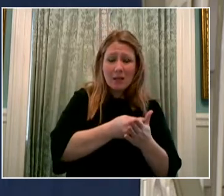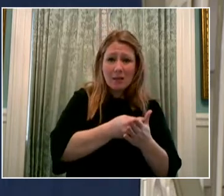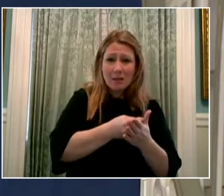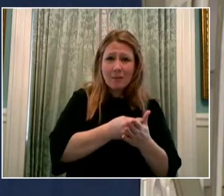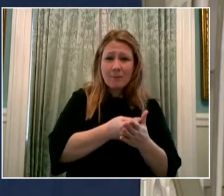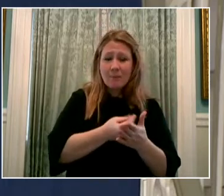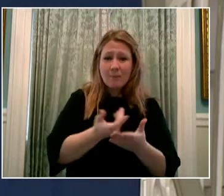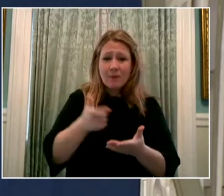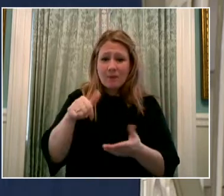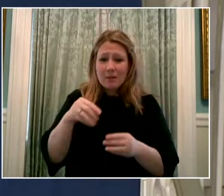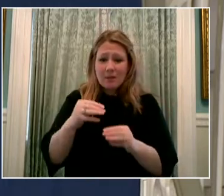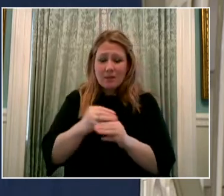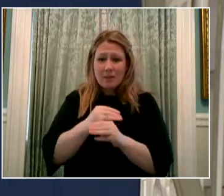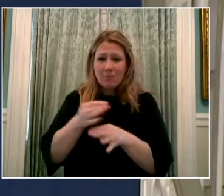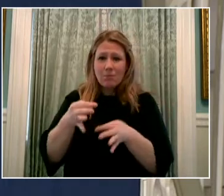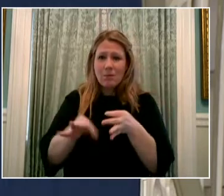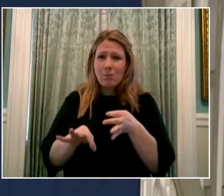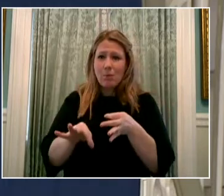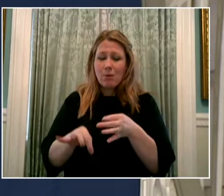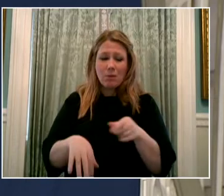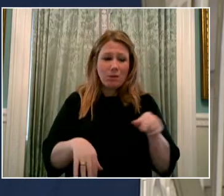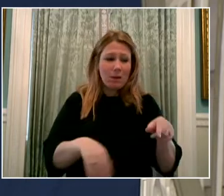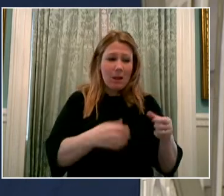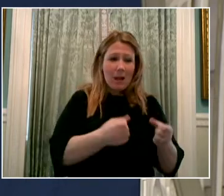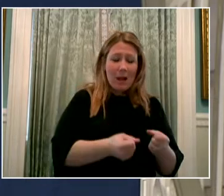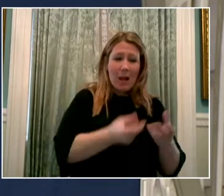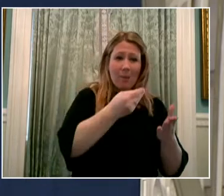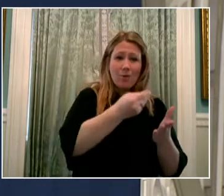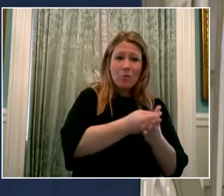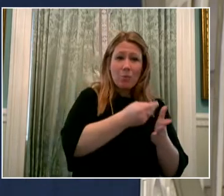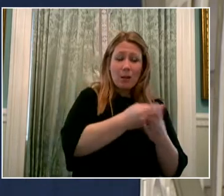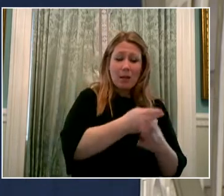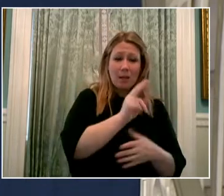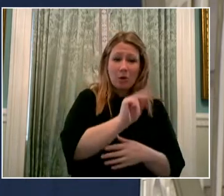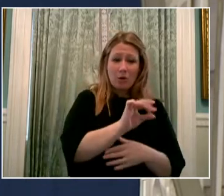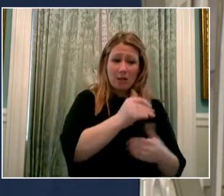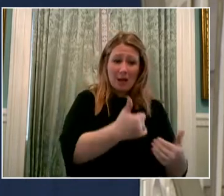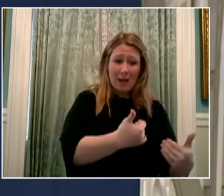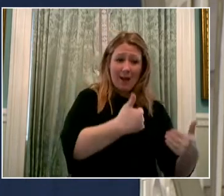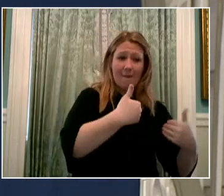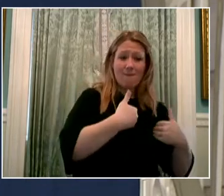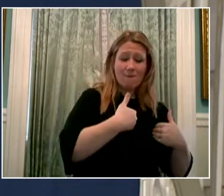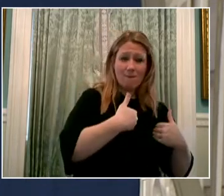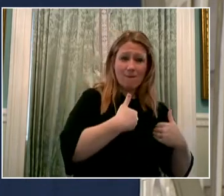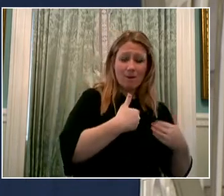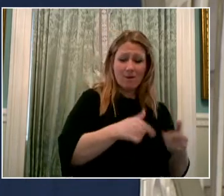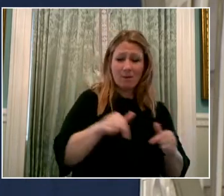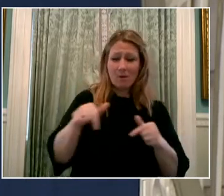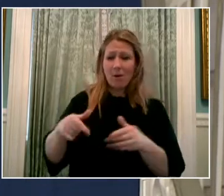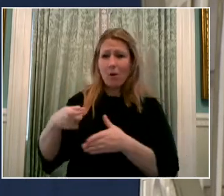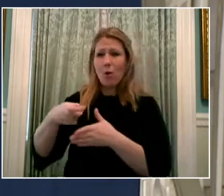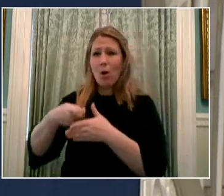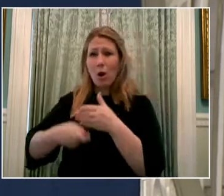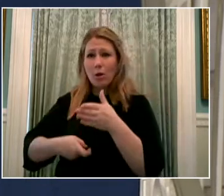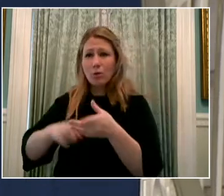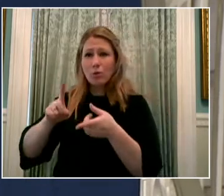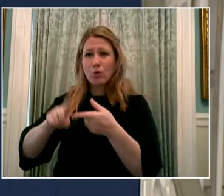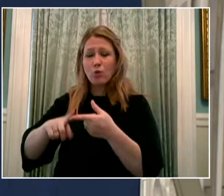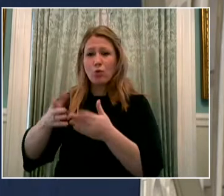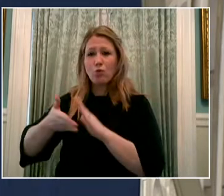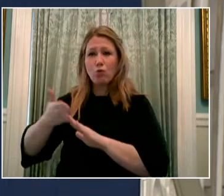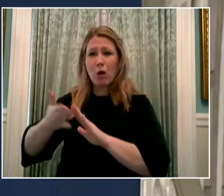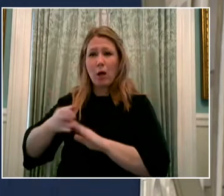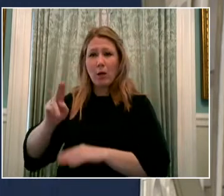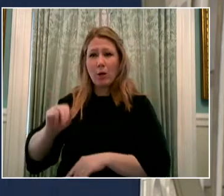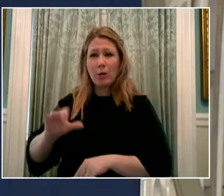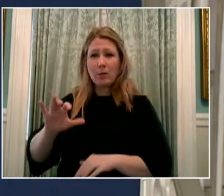of here's how much money the city brings in. Here's the cost of running this city. Now we have